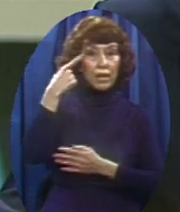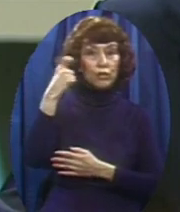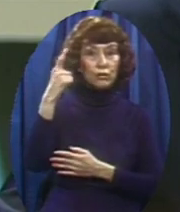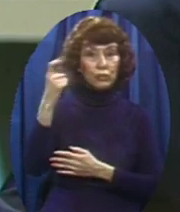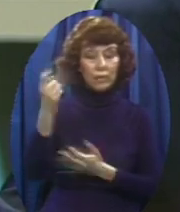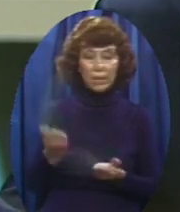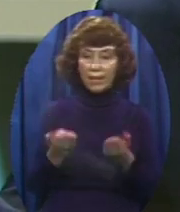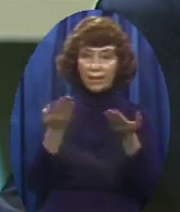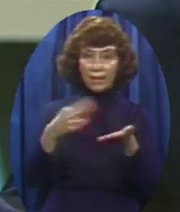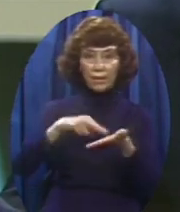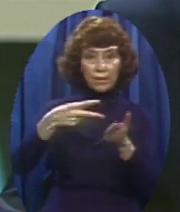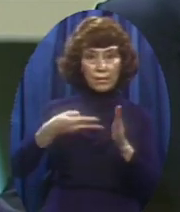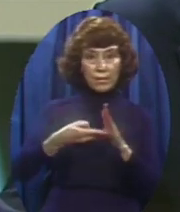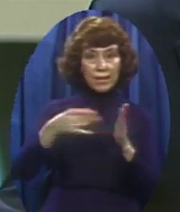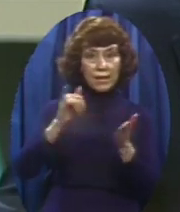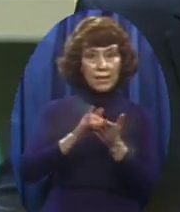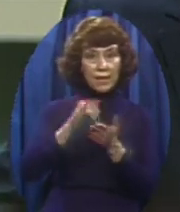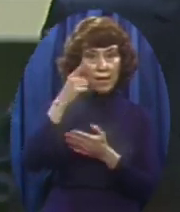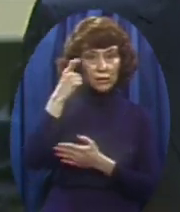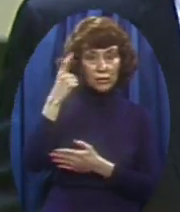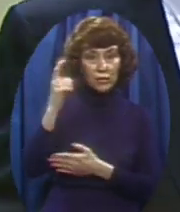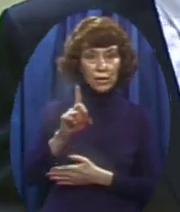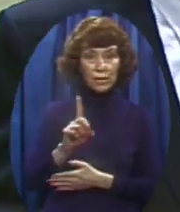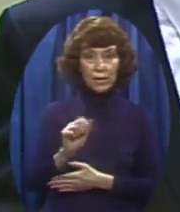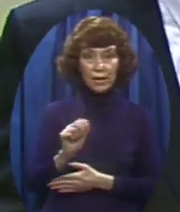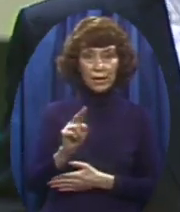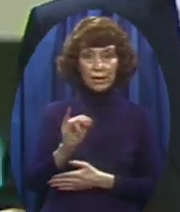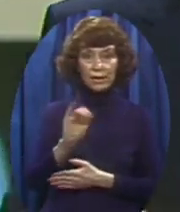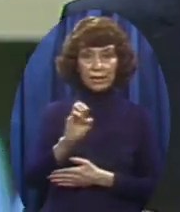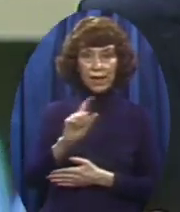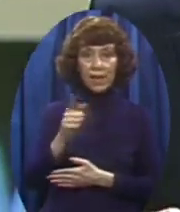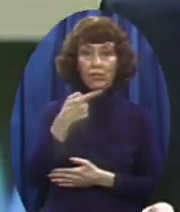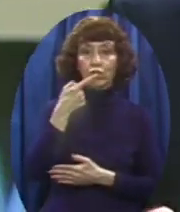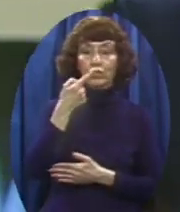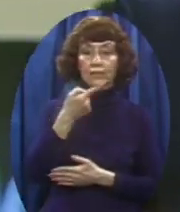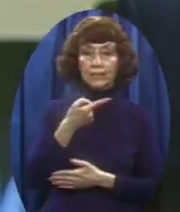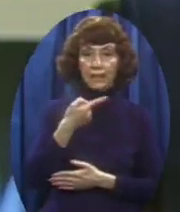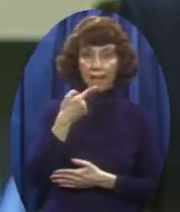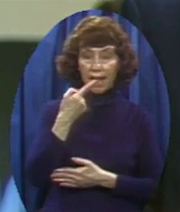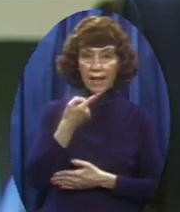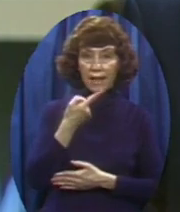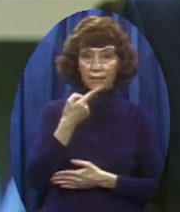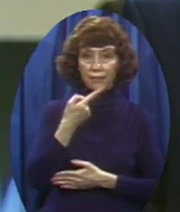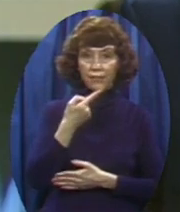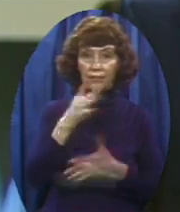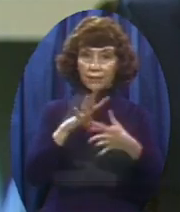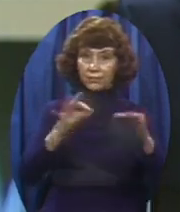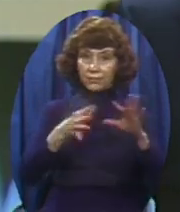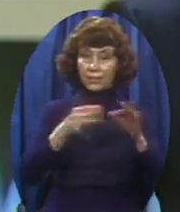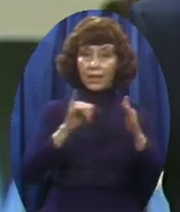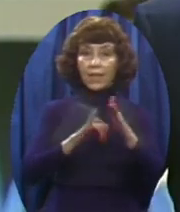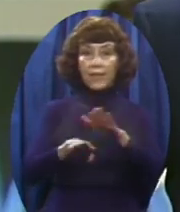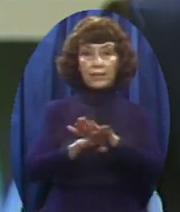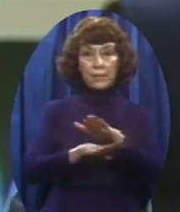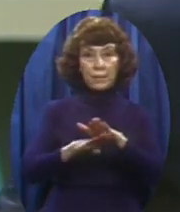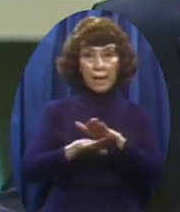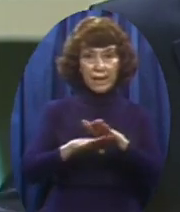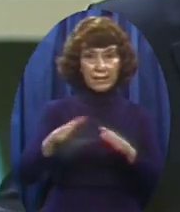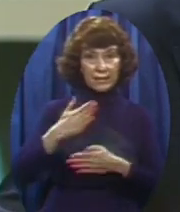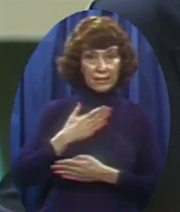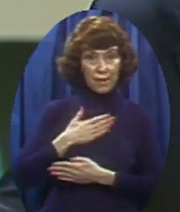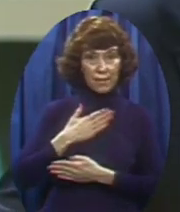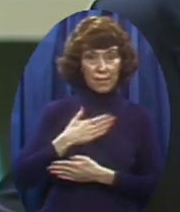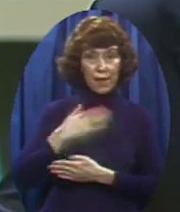meaning. And Daniel made a statement, which is the basis for our message today on living